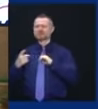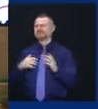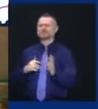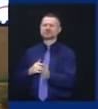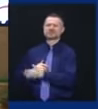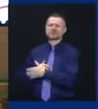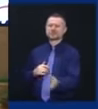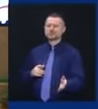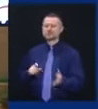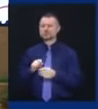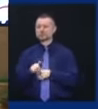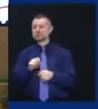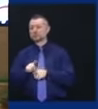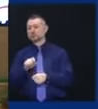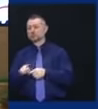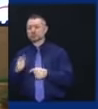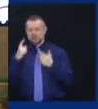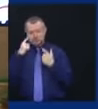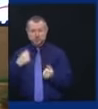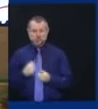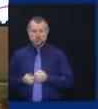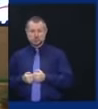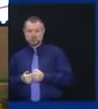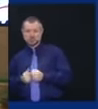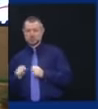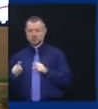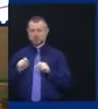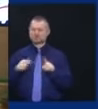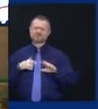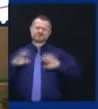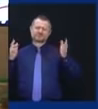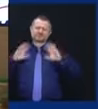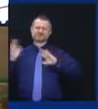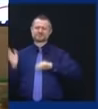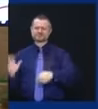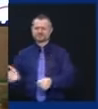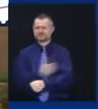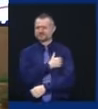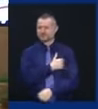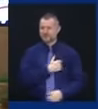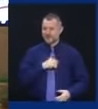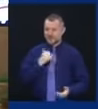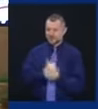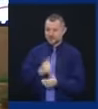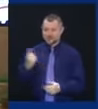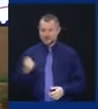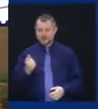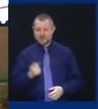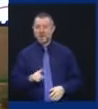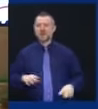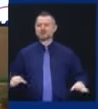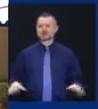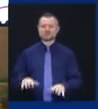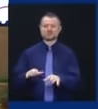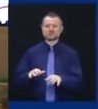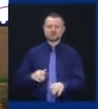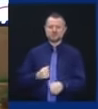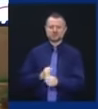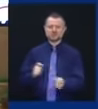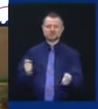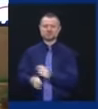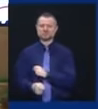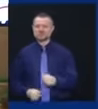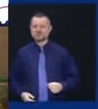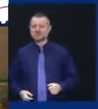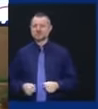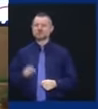am. No. Make a difference in a person's life. Accomplish something. Make change. Reverend Sharpton